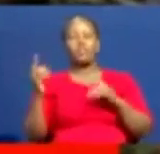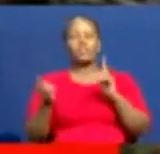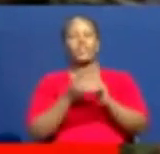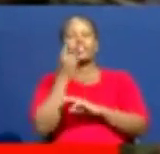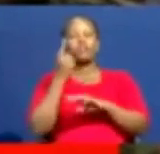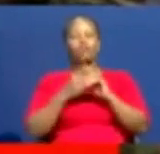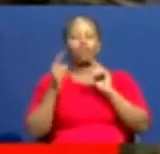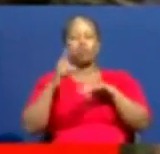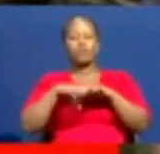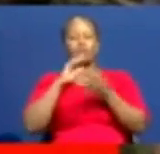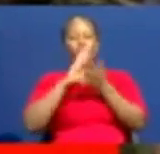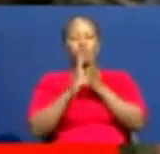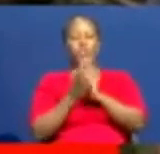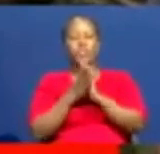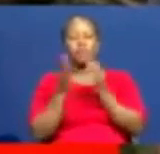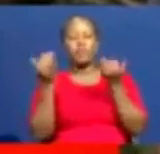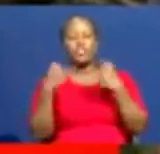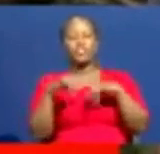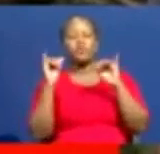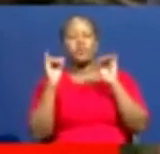an independent country.